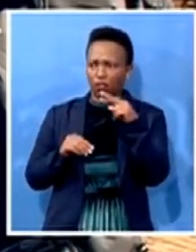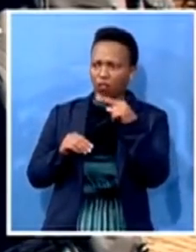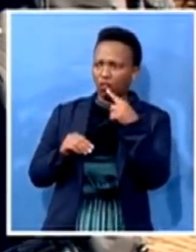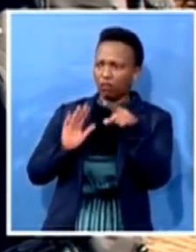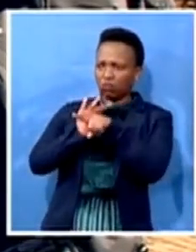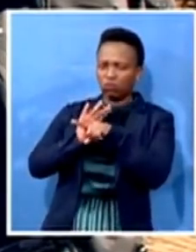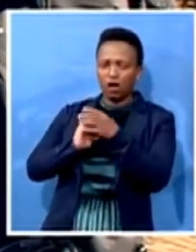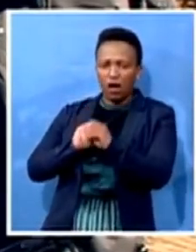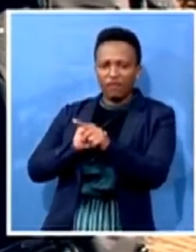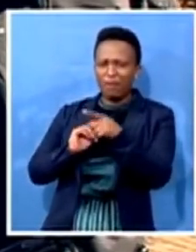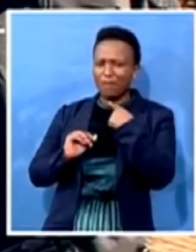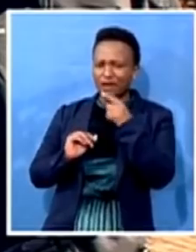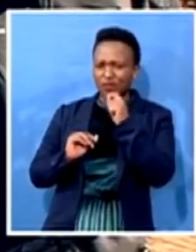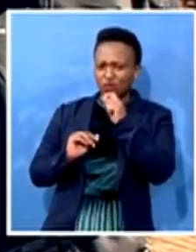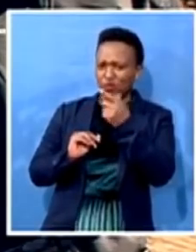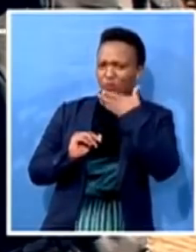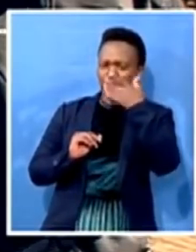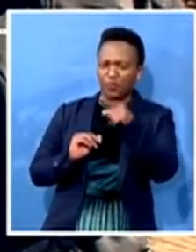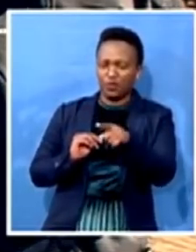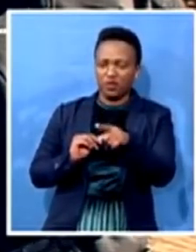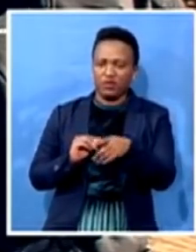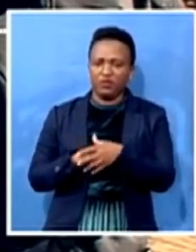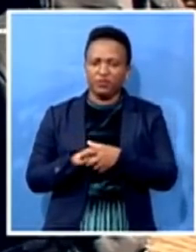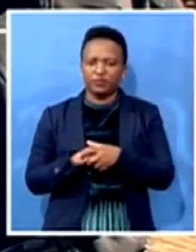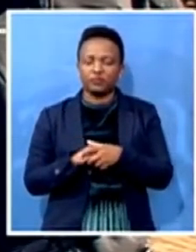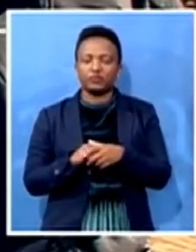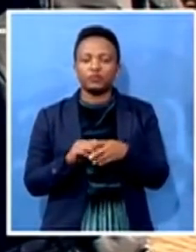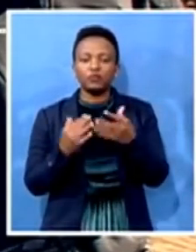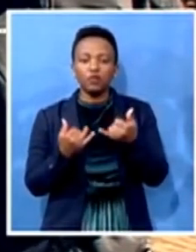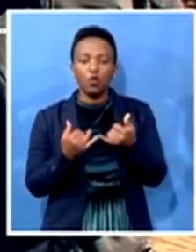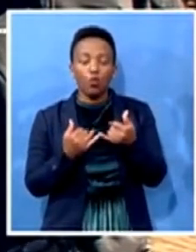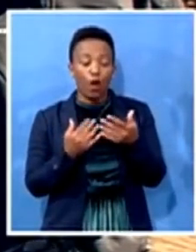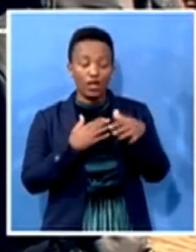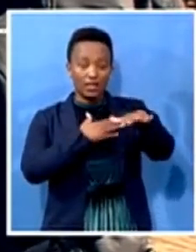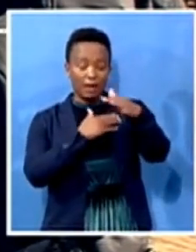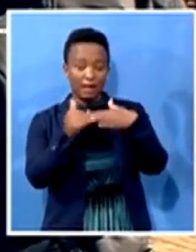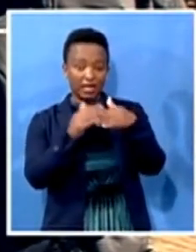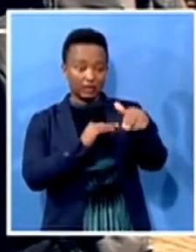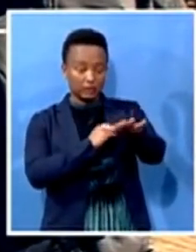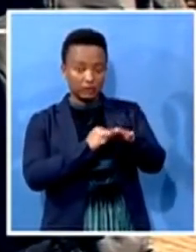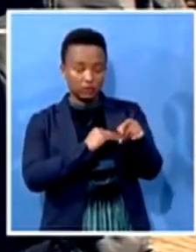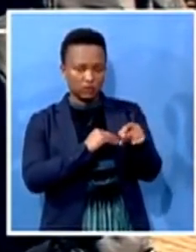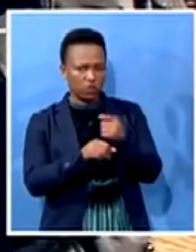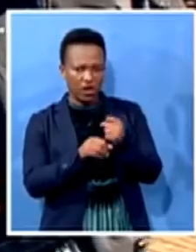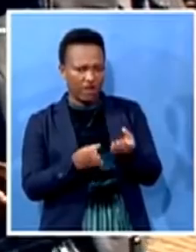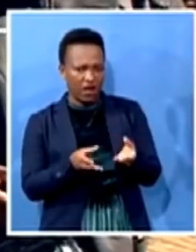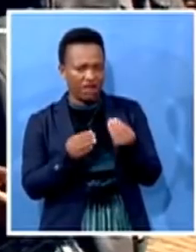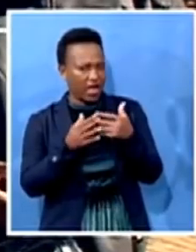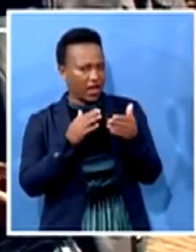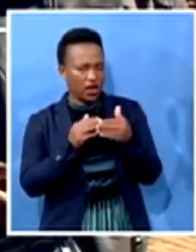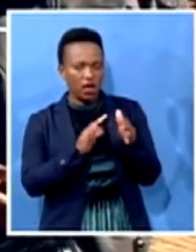in the facility like this, we have not had any or report any deaths in this respect.